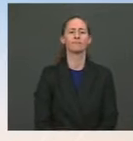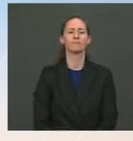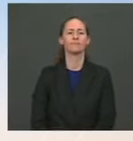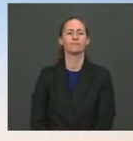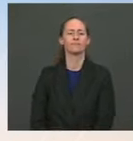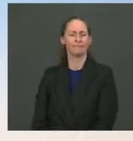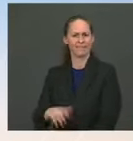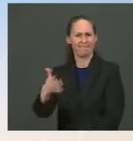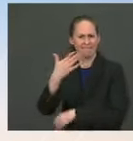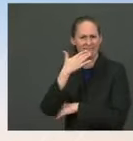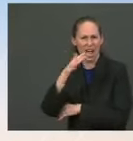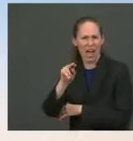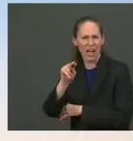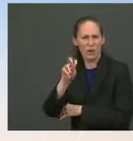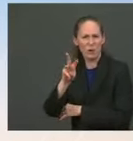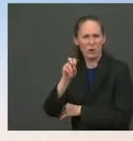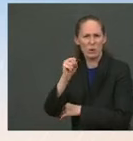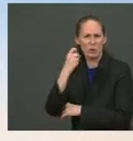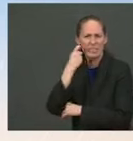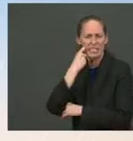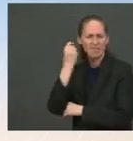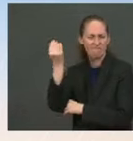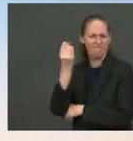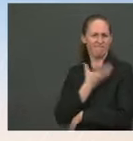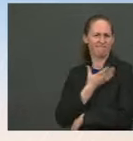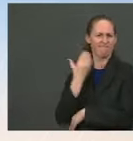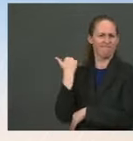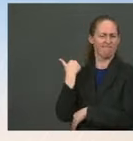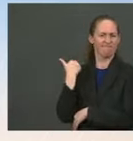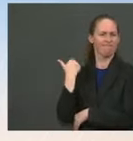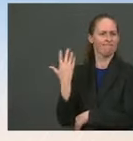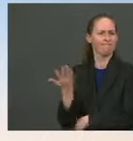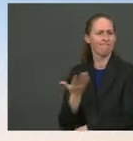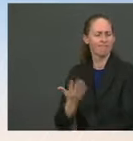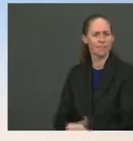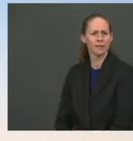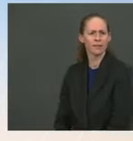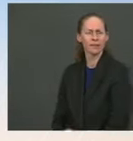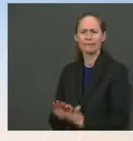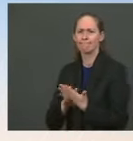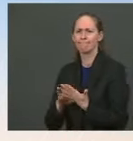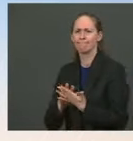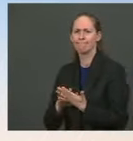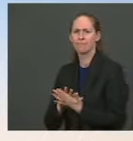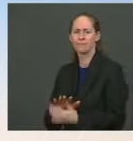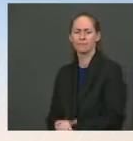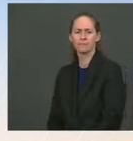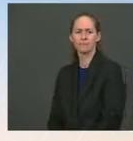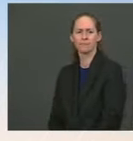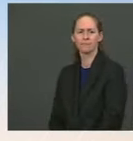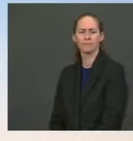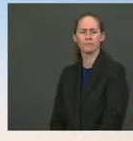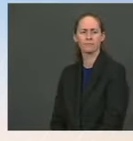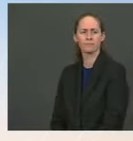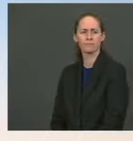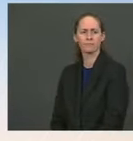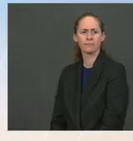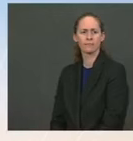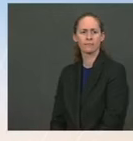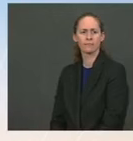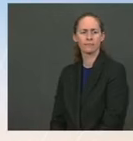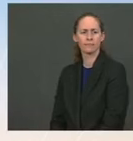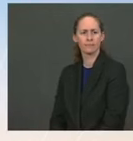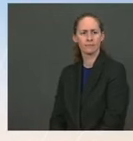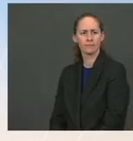weeks, and sort of this feeling that it's falling apart after the revelations that the Clinton-tied lawyer had lied to the